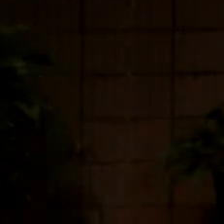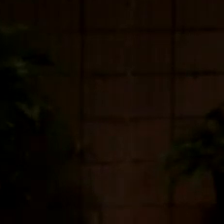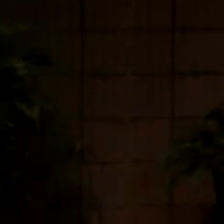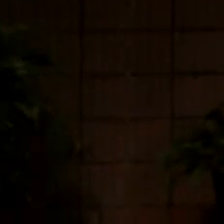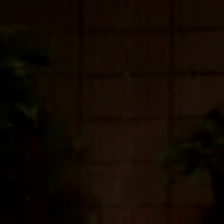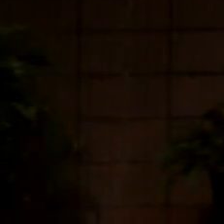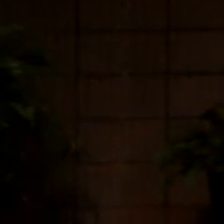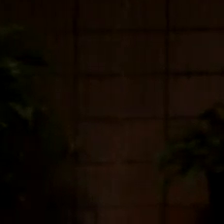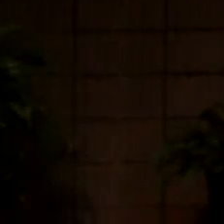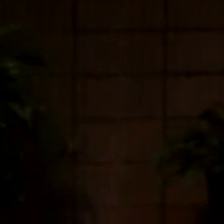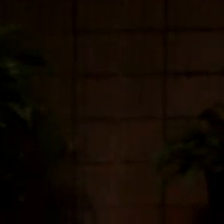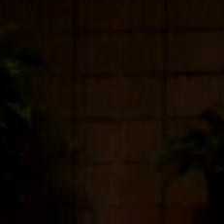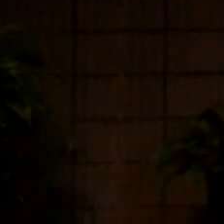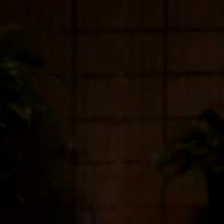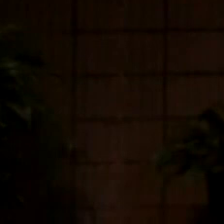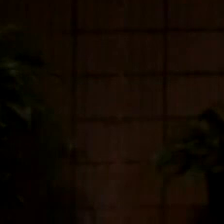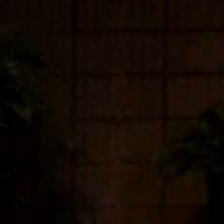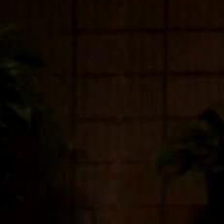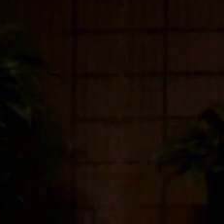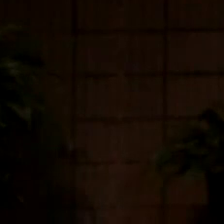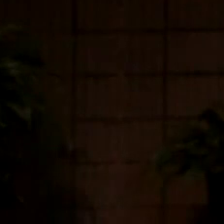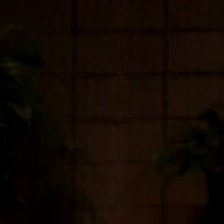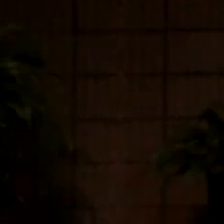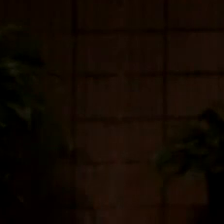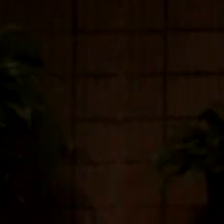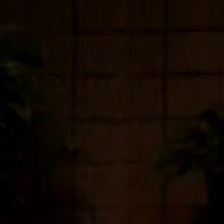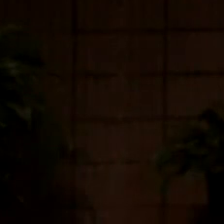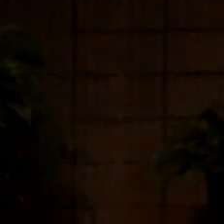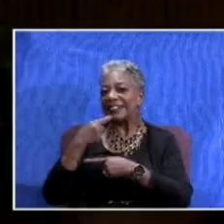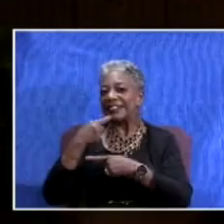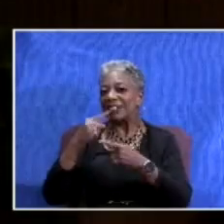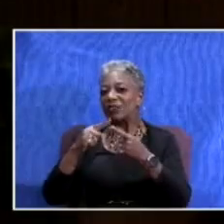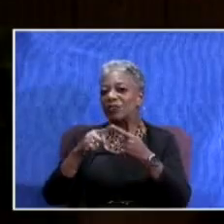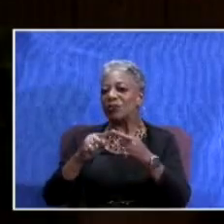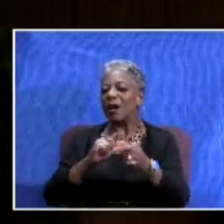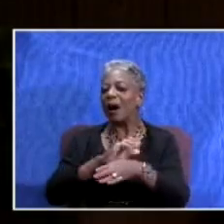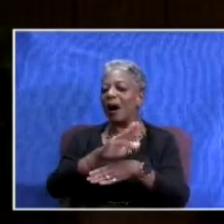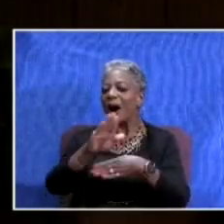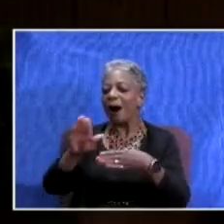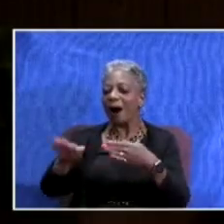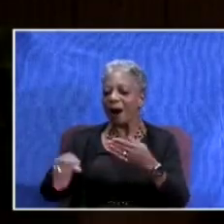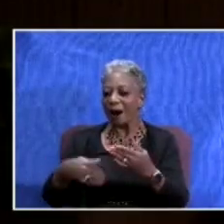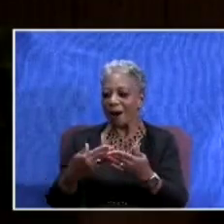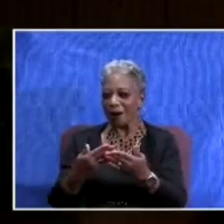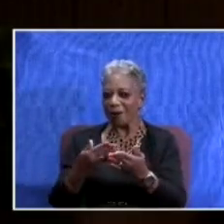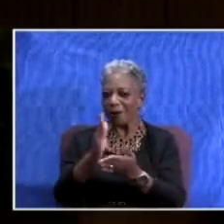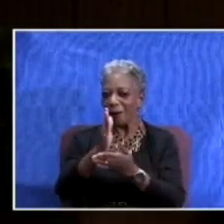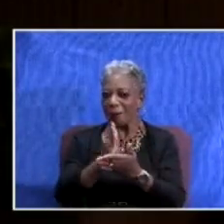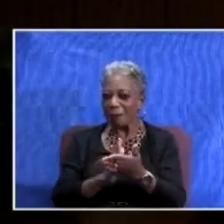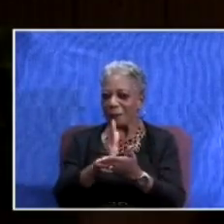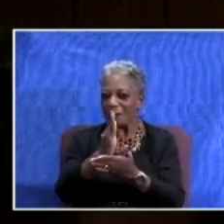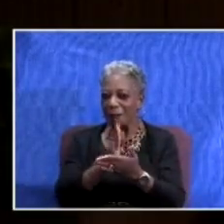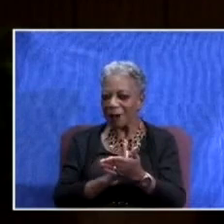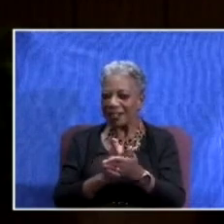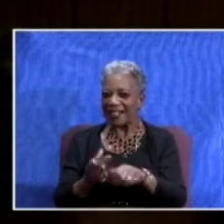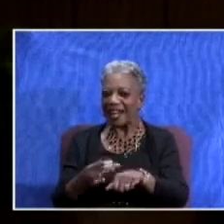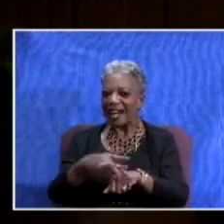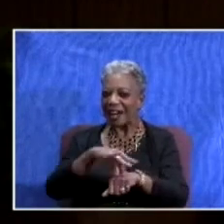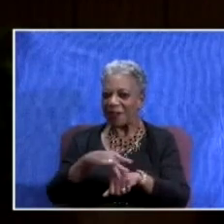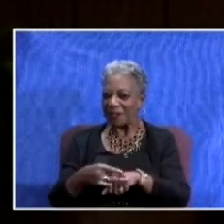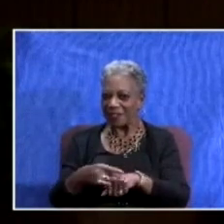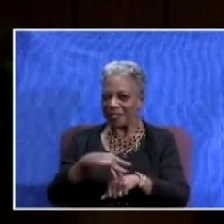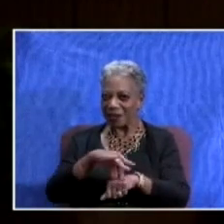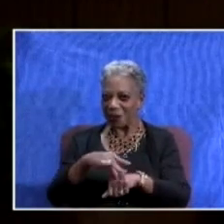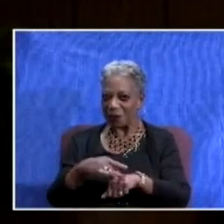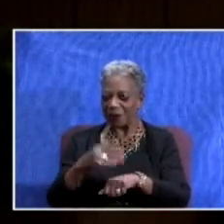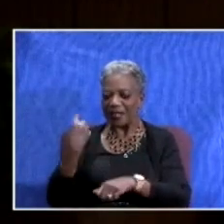a little bit further. But then he says, to the uttermost parts of the earth. and that is what we're doing